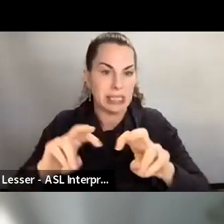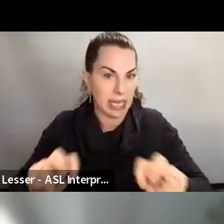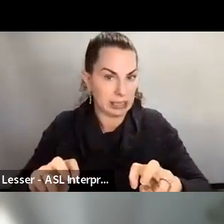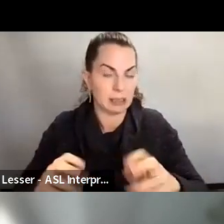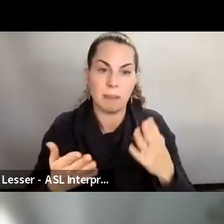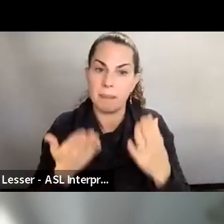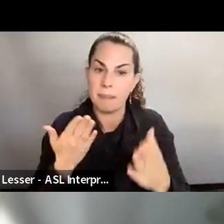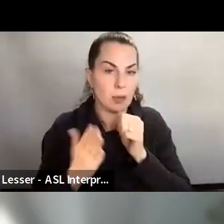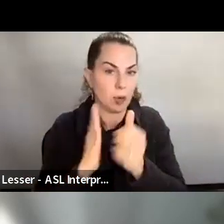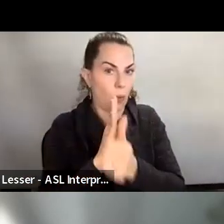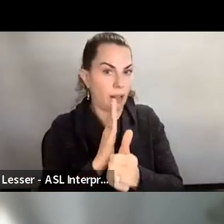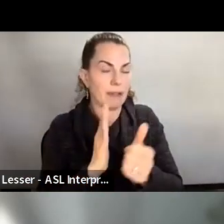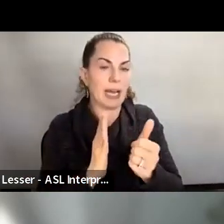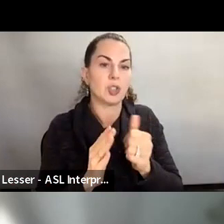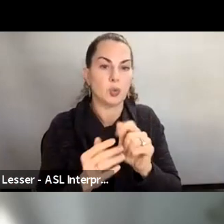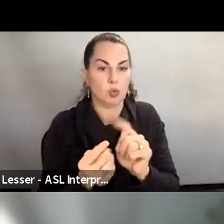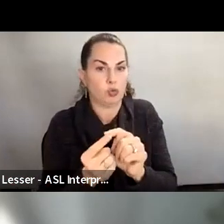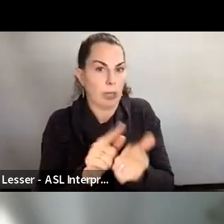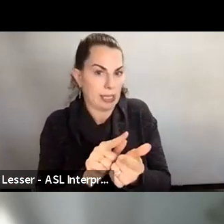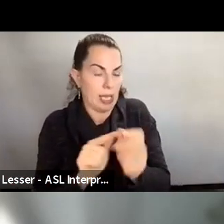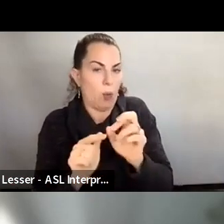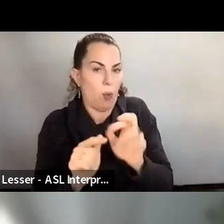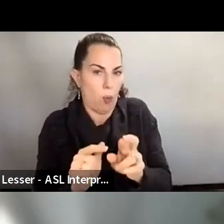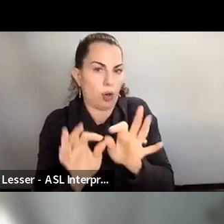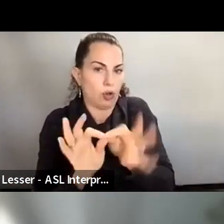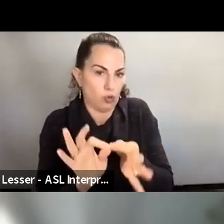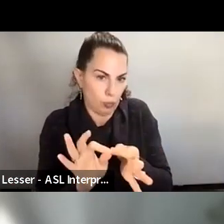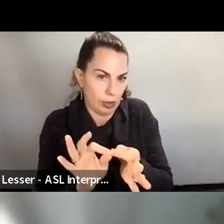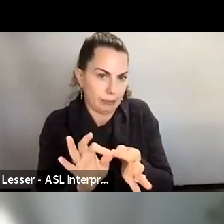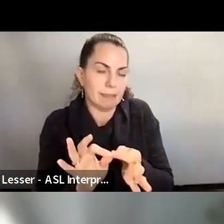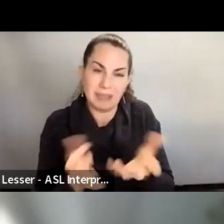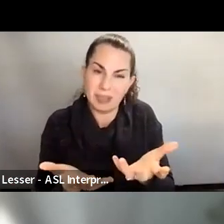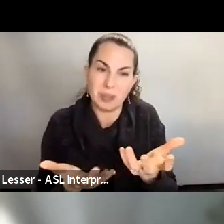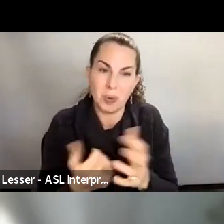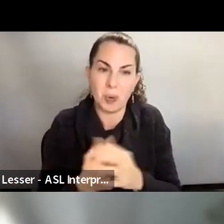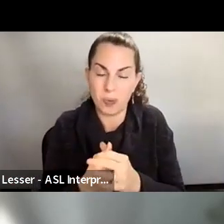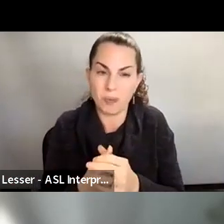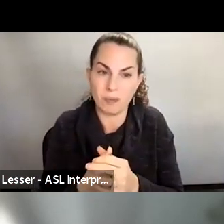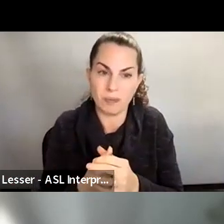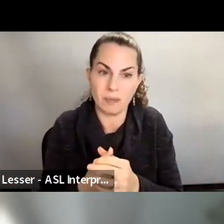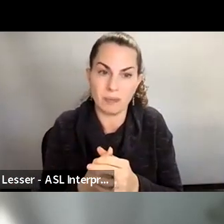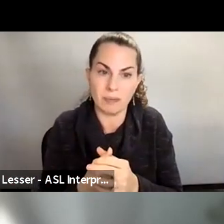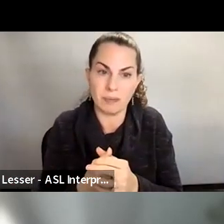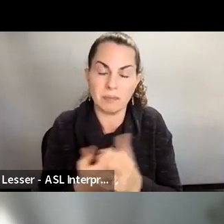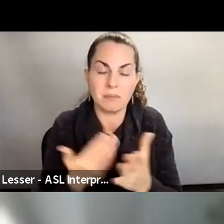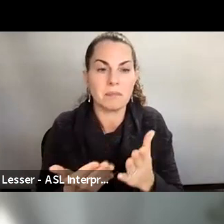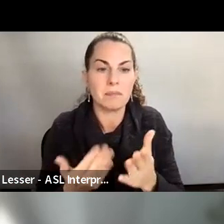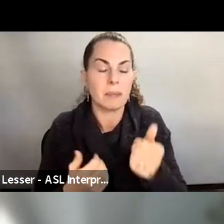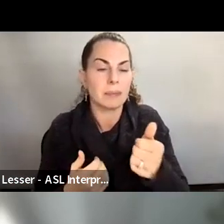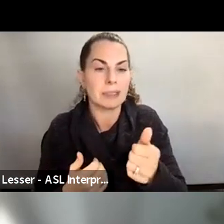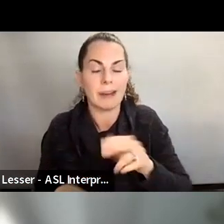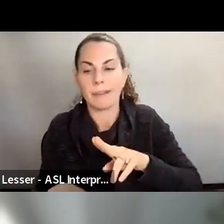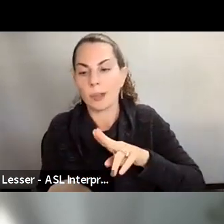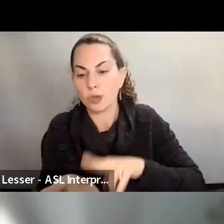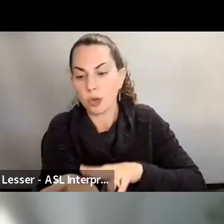qualified to be an interpreter, right? So just because you do have, say your nurse practitioner who can provide concordant